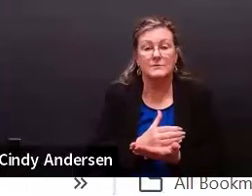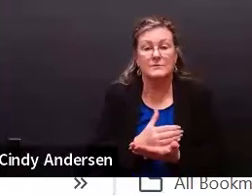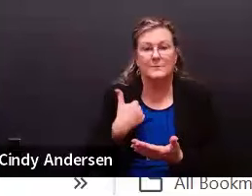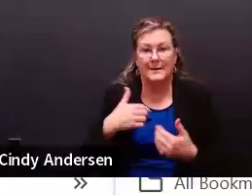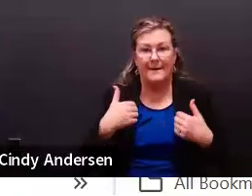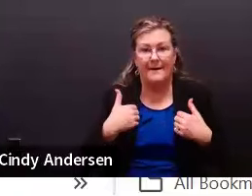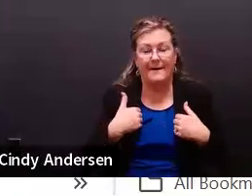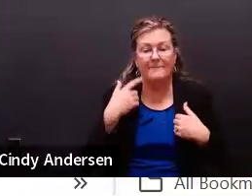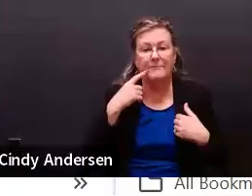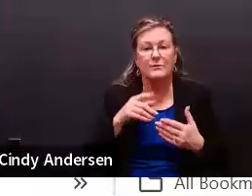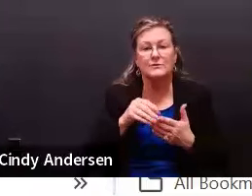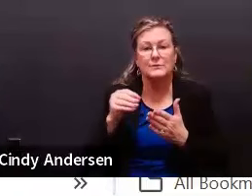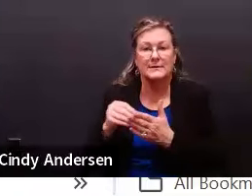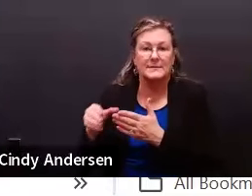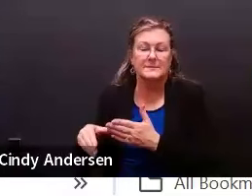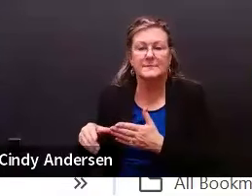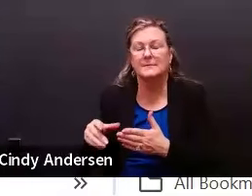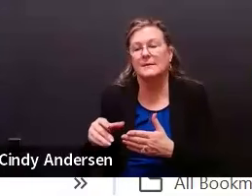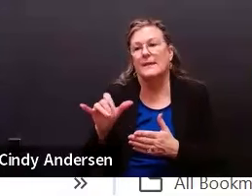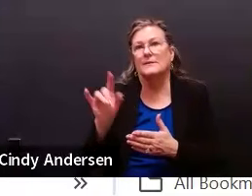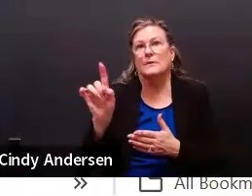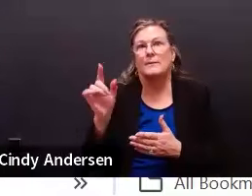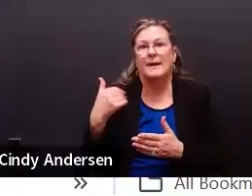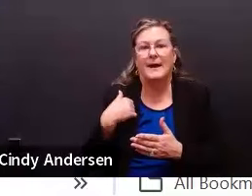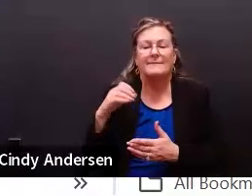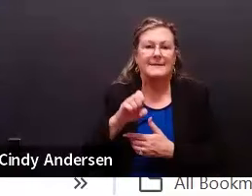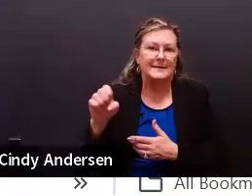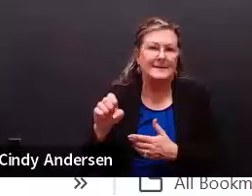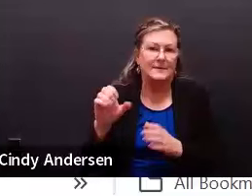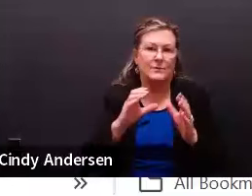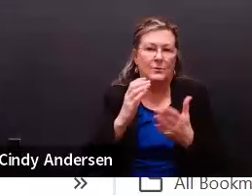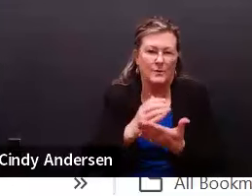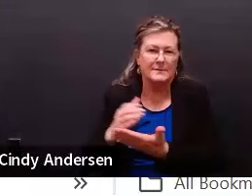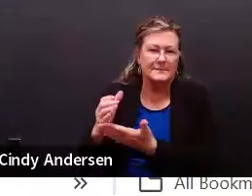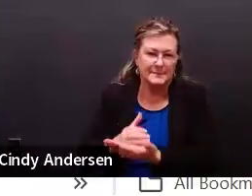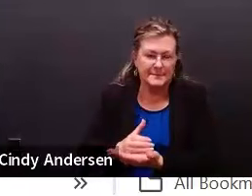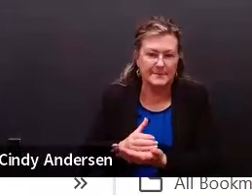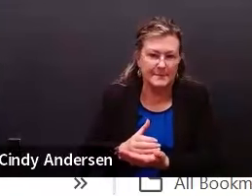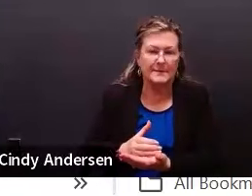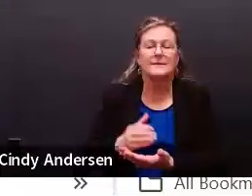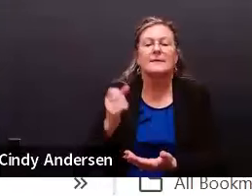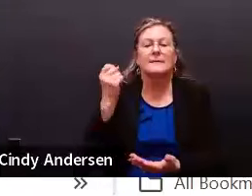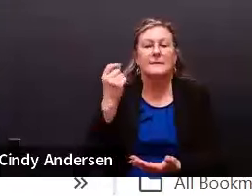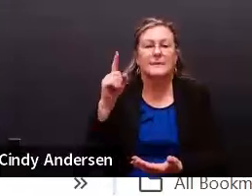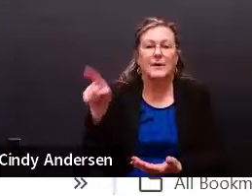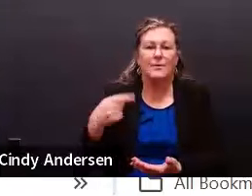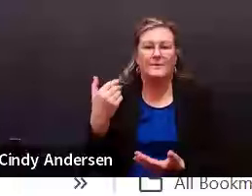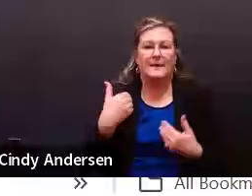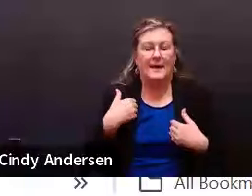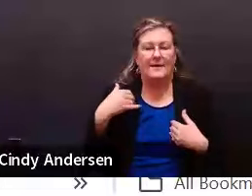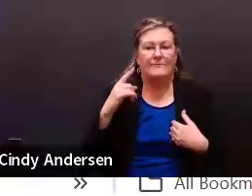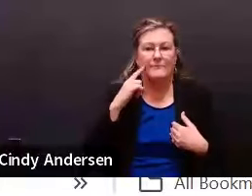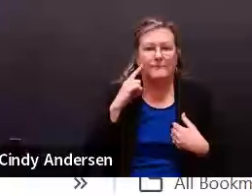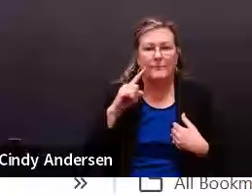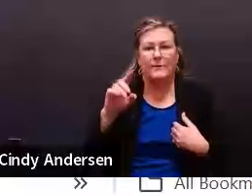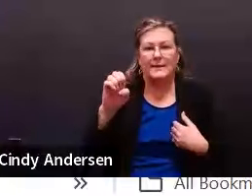we have for students are where we have our essential elements. So we only have essential elements courses for